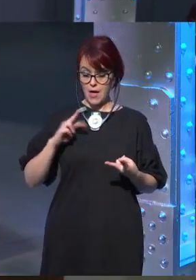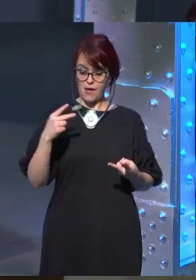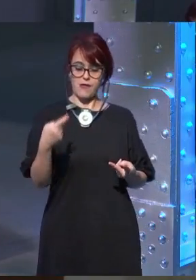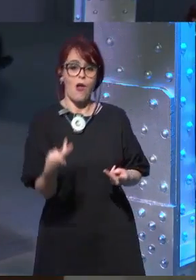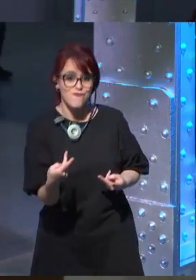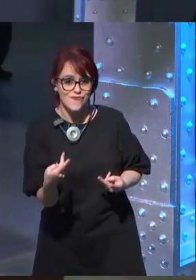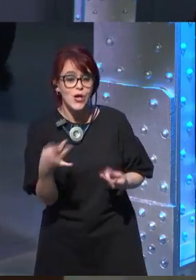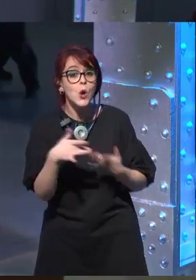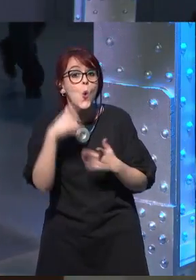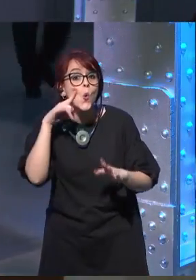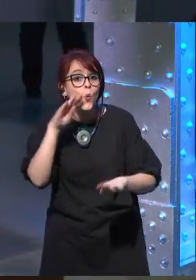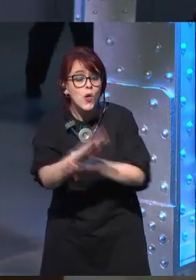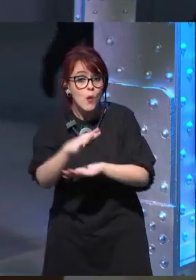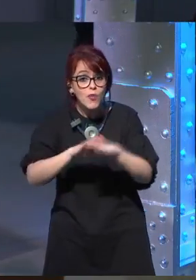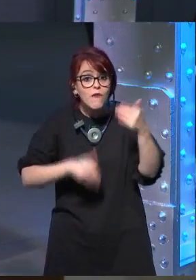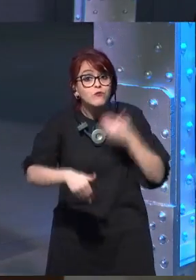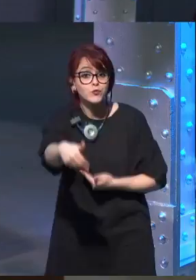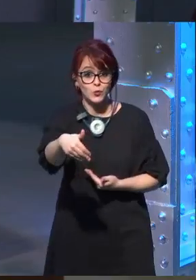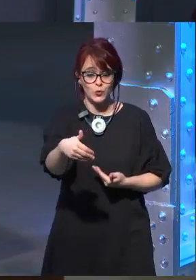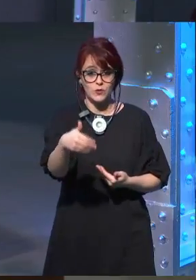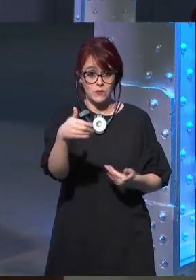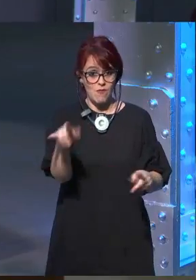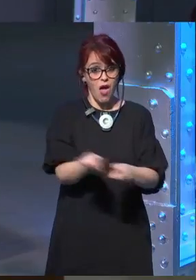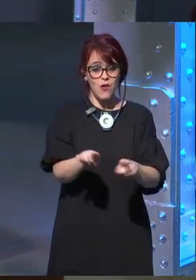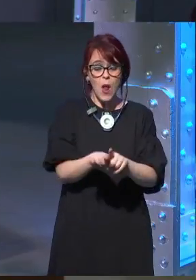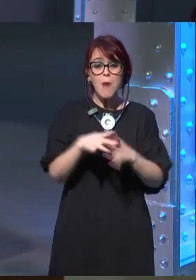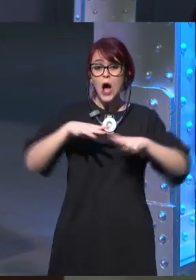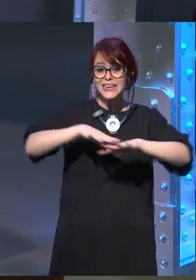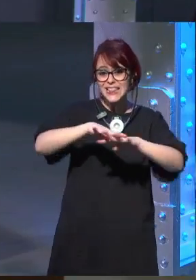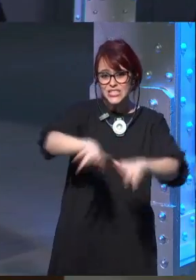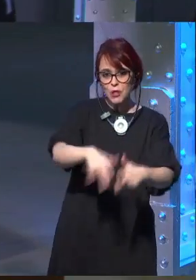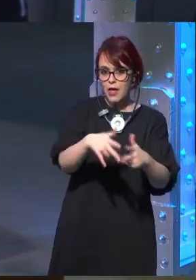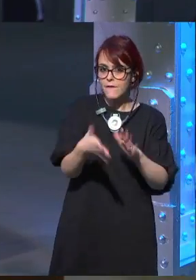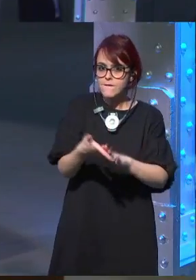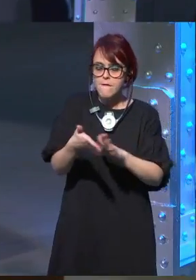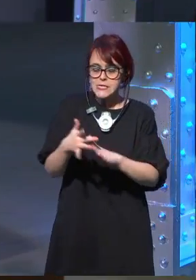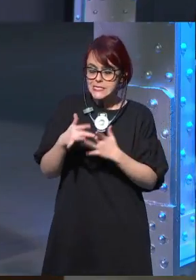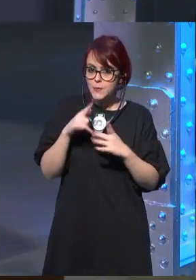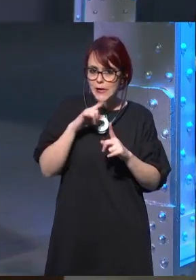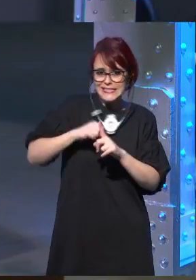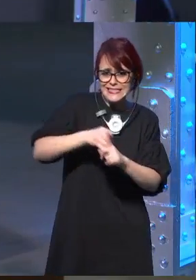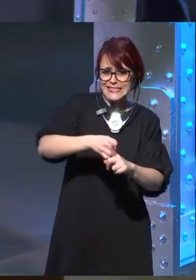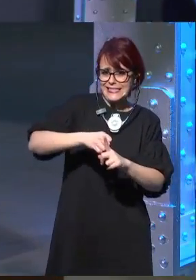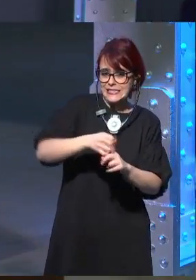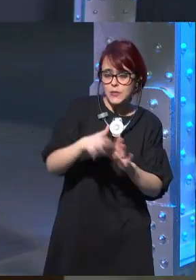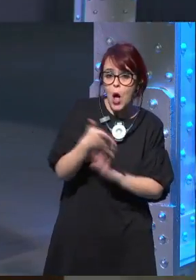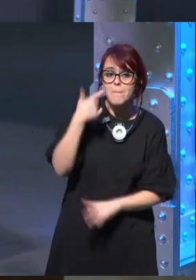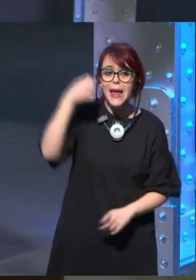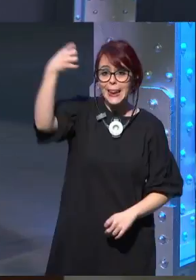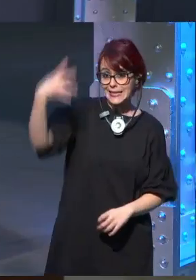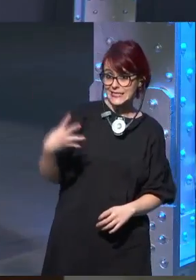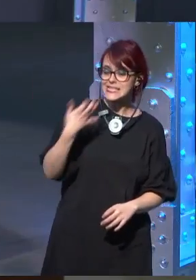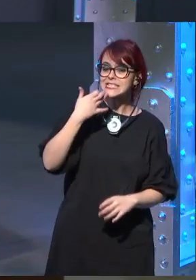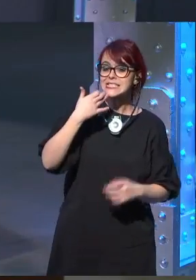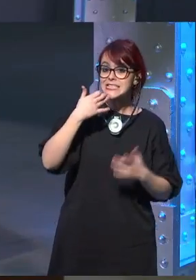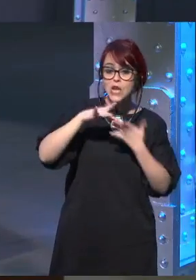happen because social media has bred them. It happens all the time. All right? So that's my list. If you learn nothing